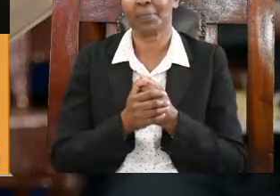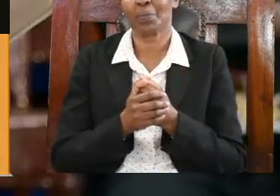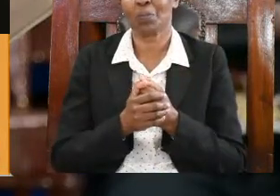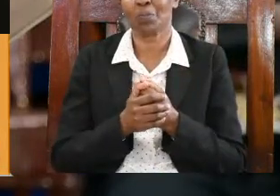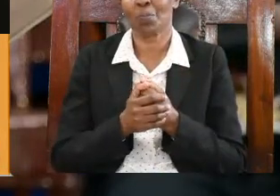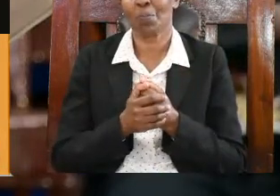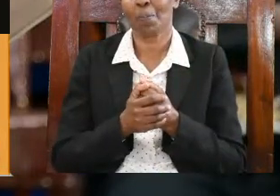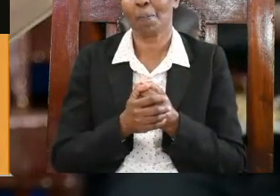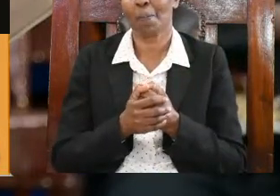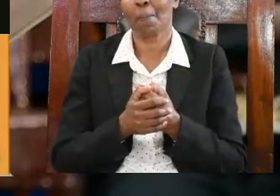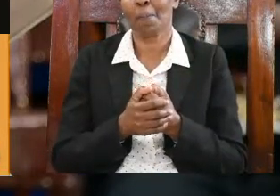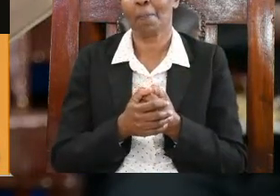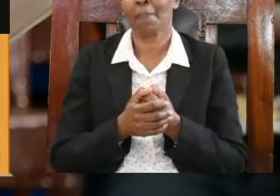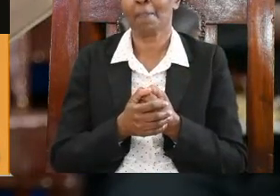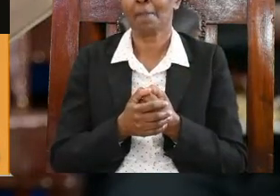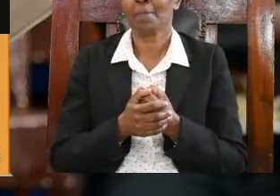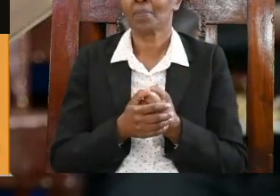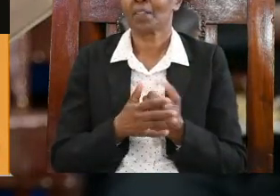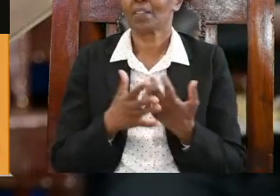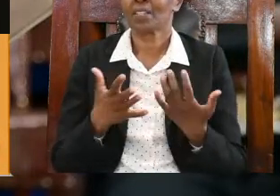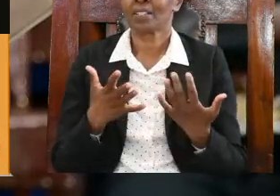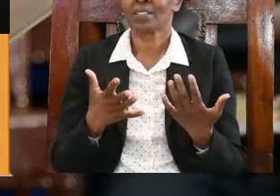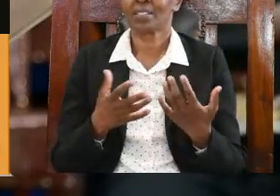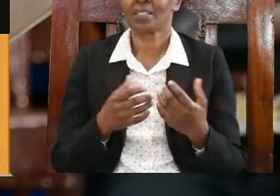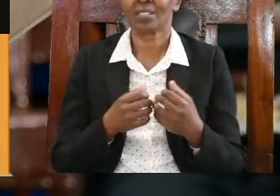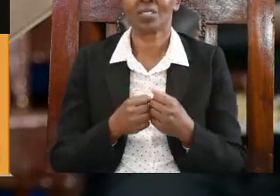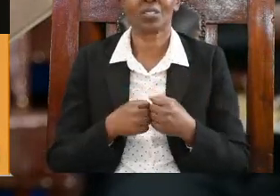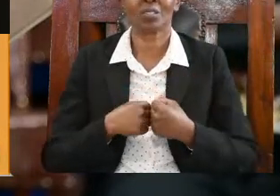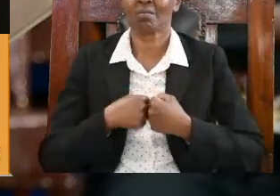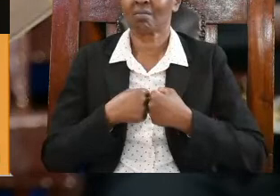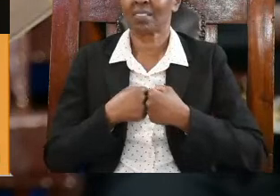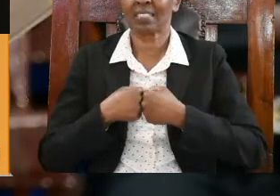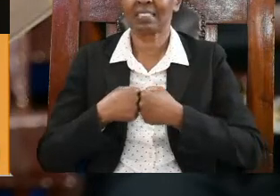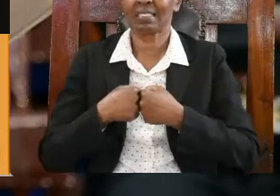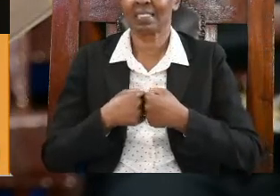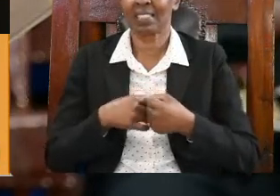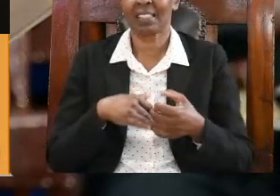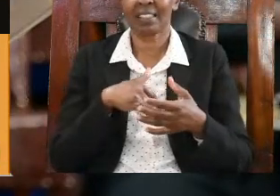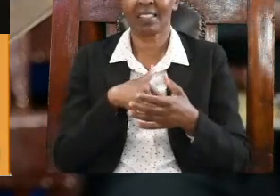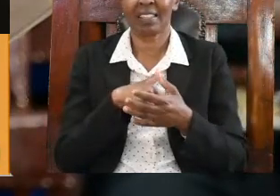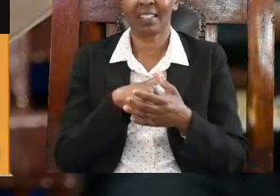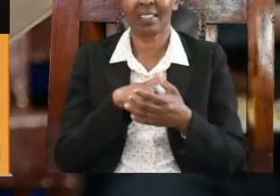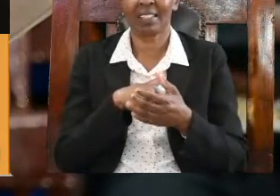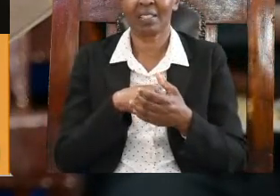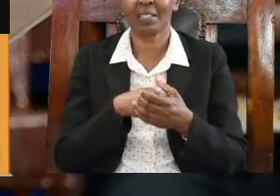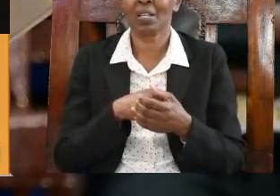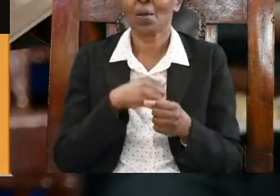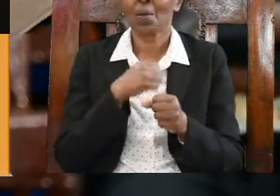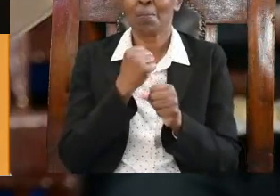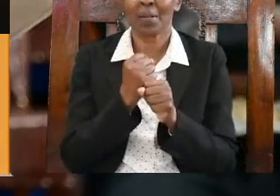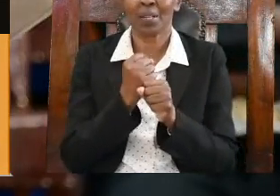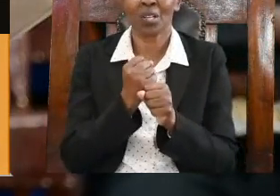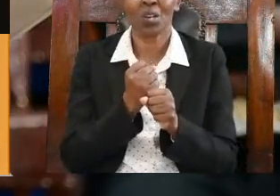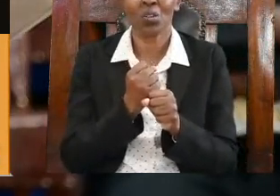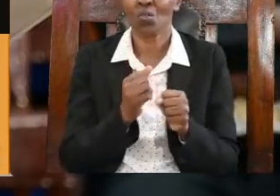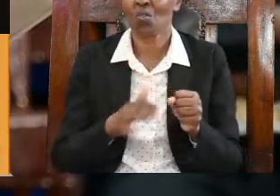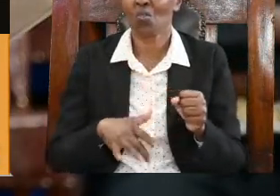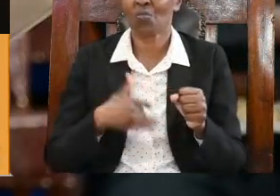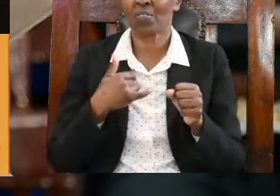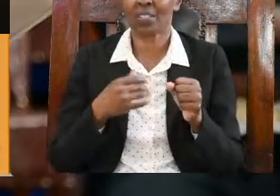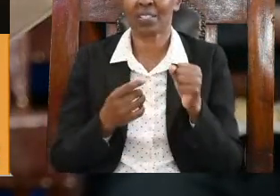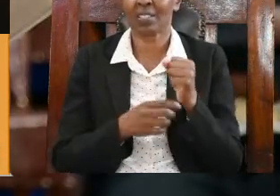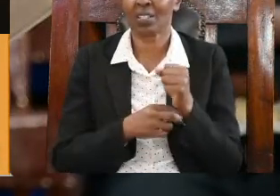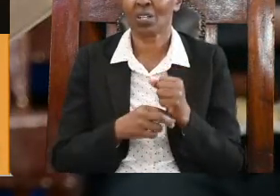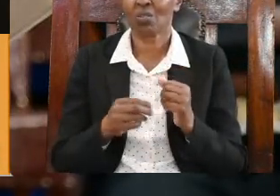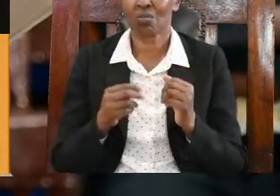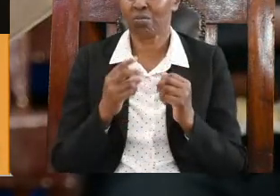commitment. This is the time, you know, persecution, it is the time when you are not treated fairly. It is the time when you